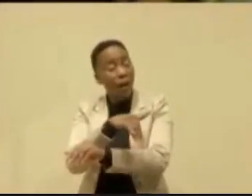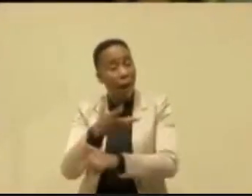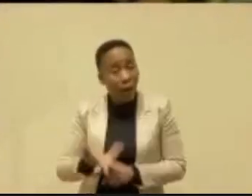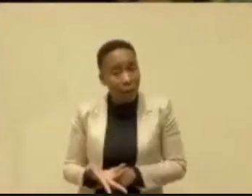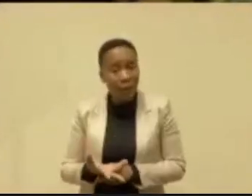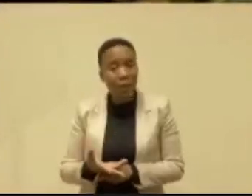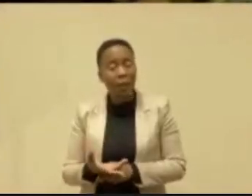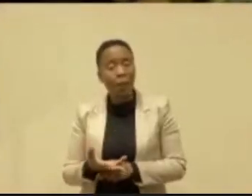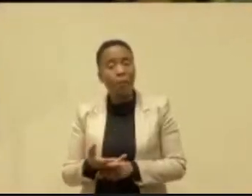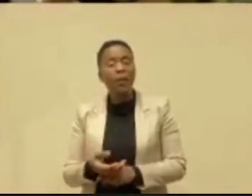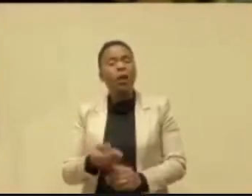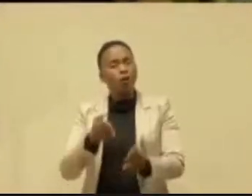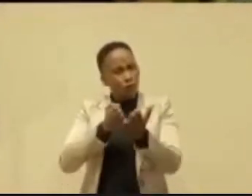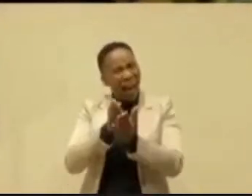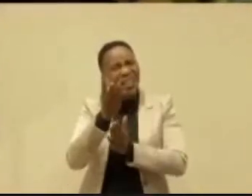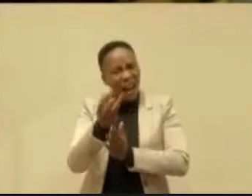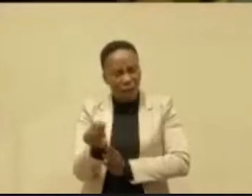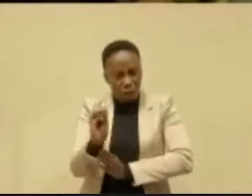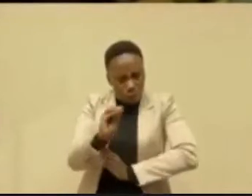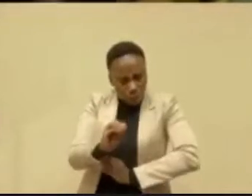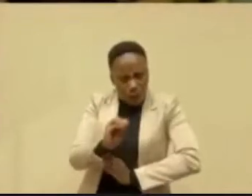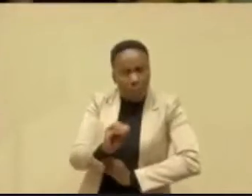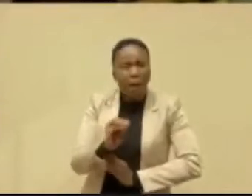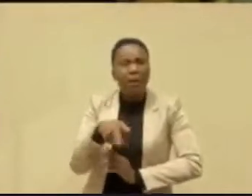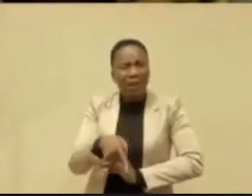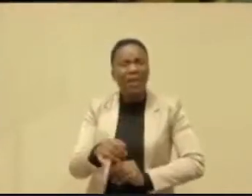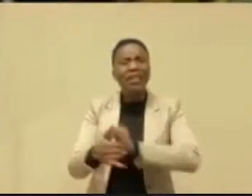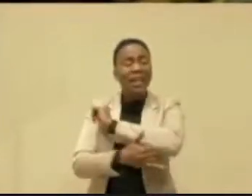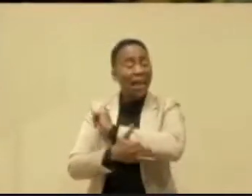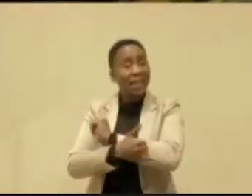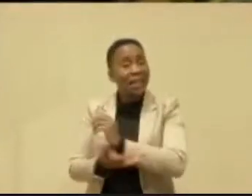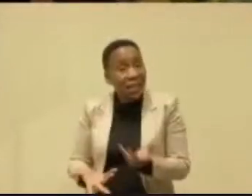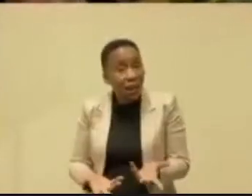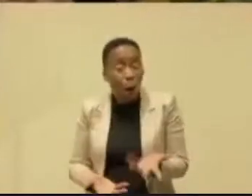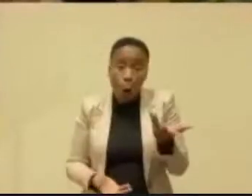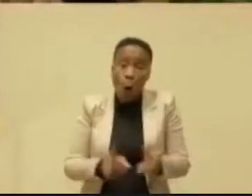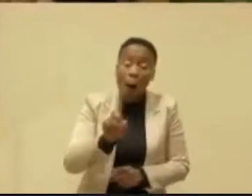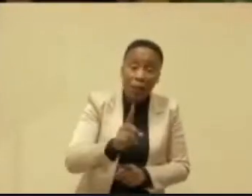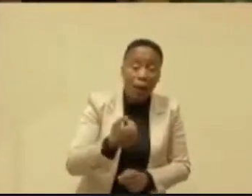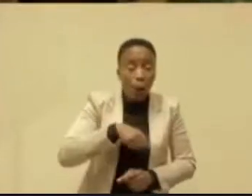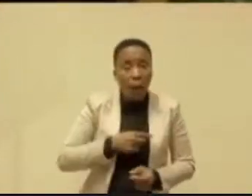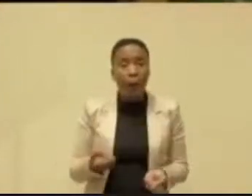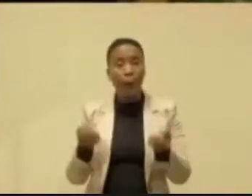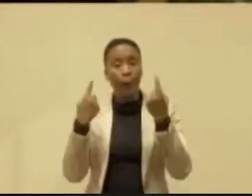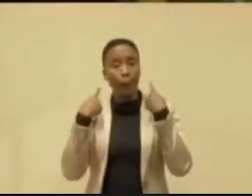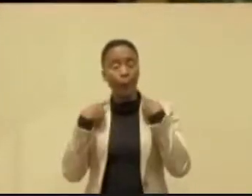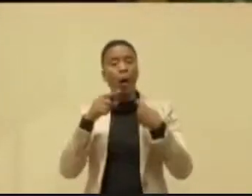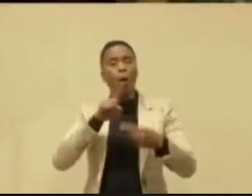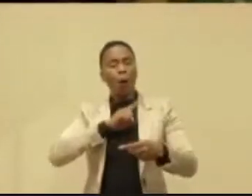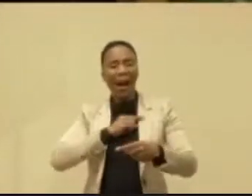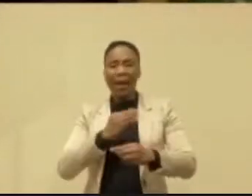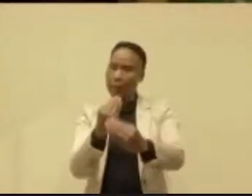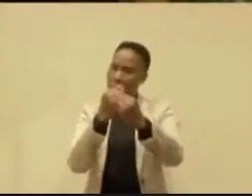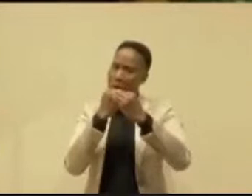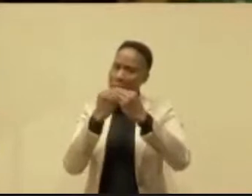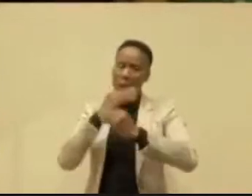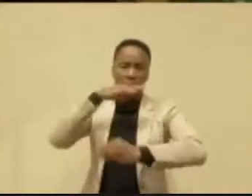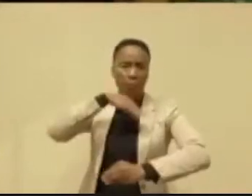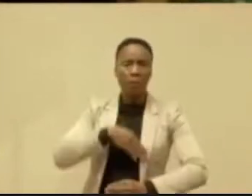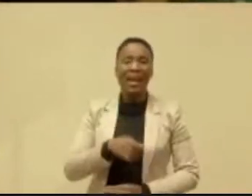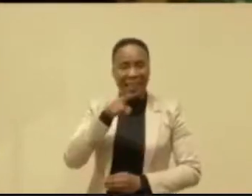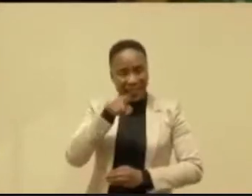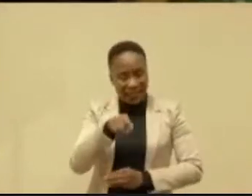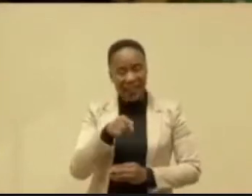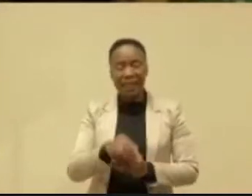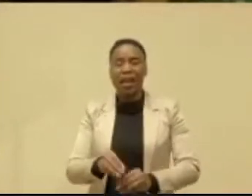the right to be in this country and we don't understand it's because there's no education that thing is very